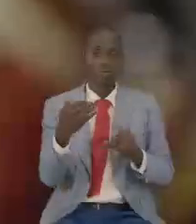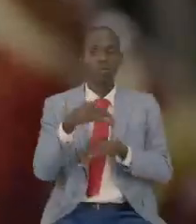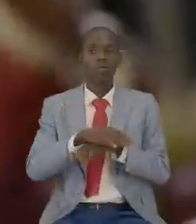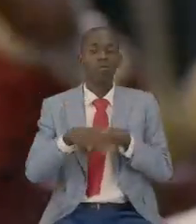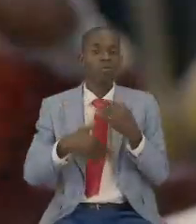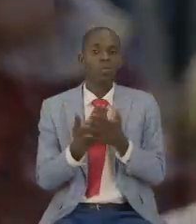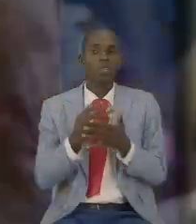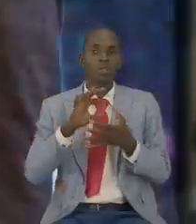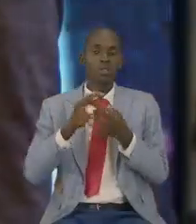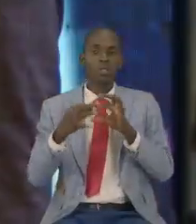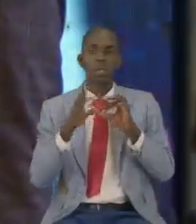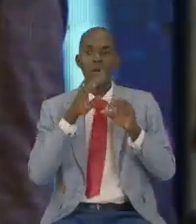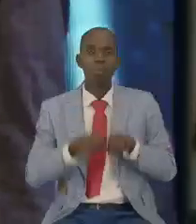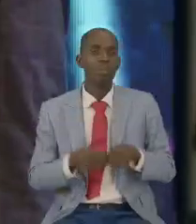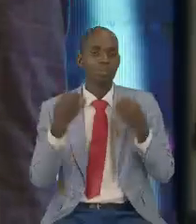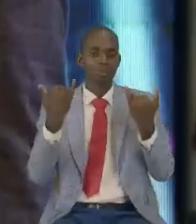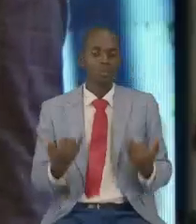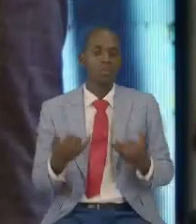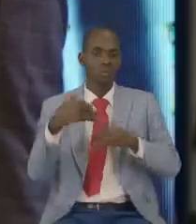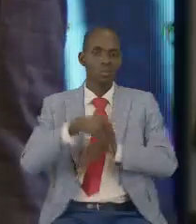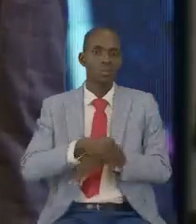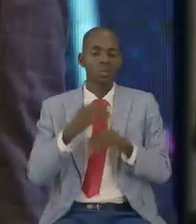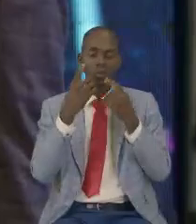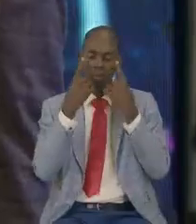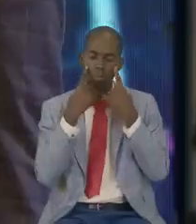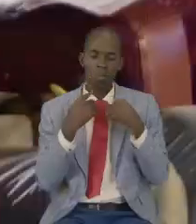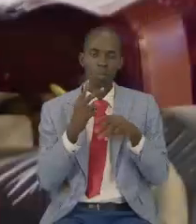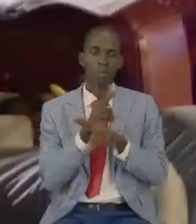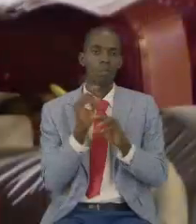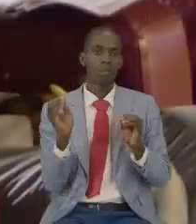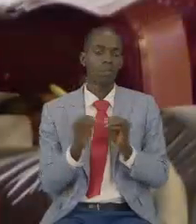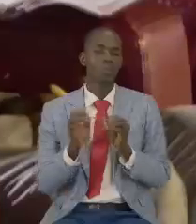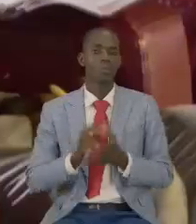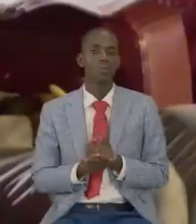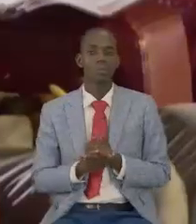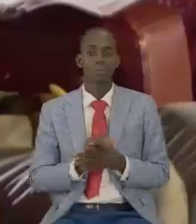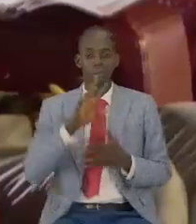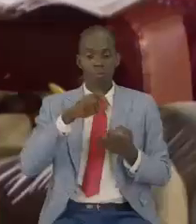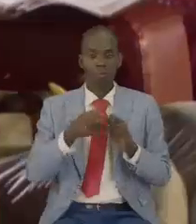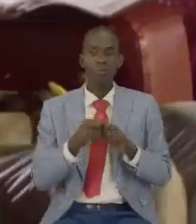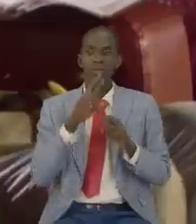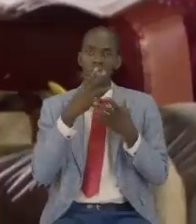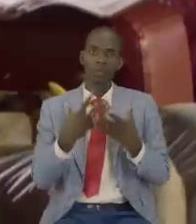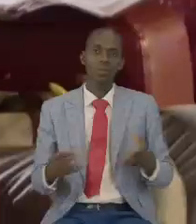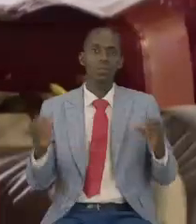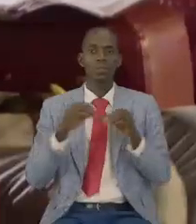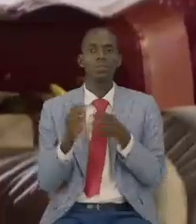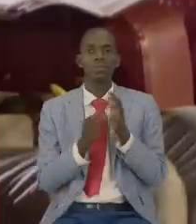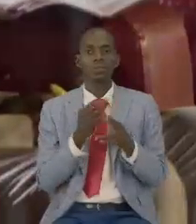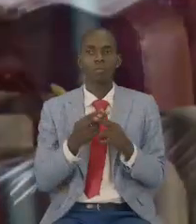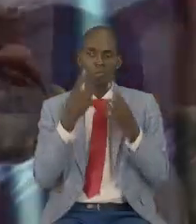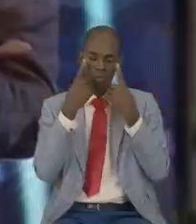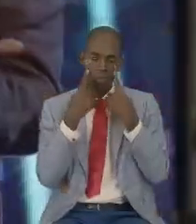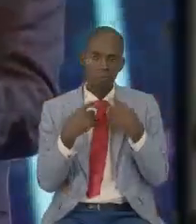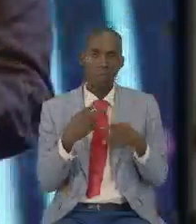Weep not. Your problems are solved. Weep not. Salvation has come.